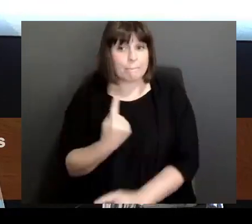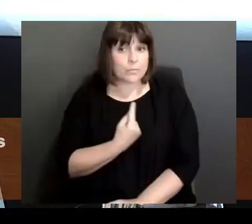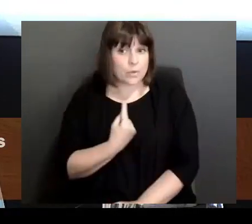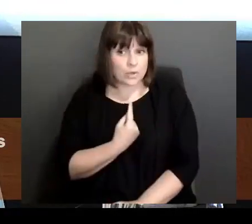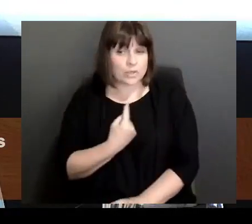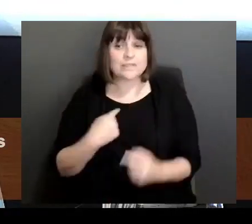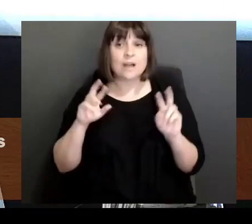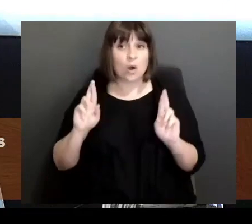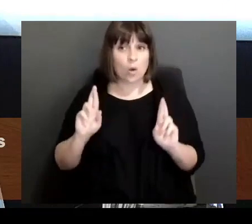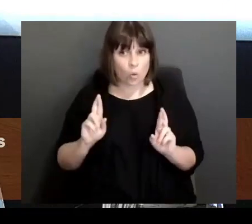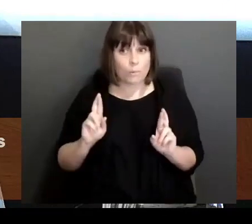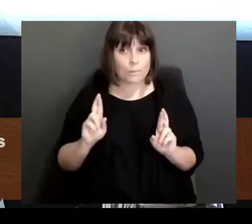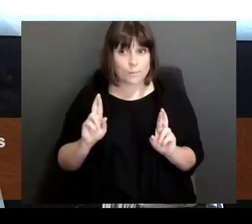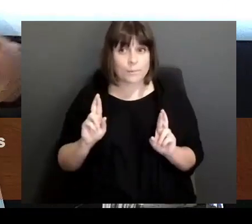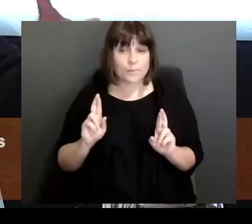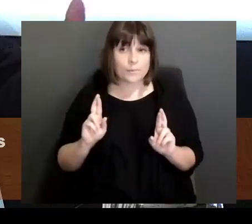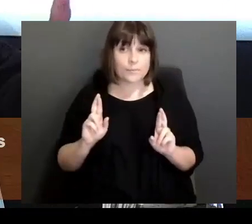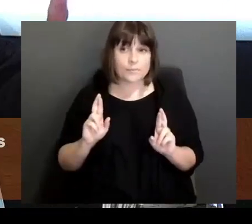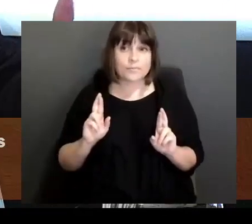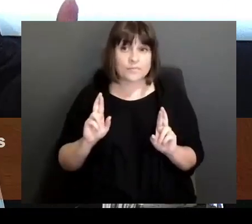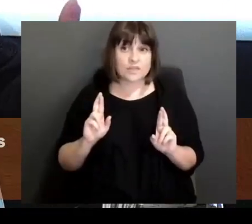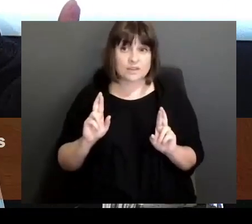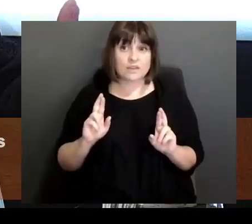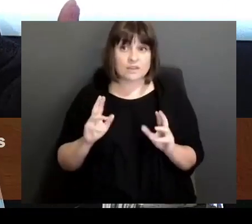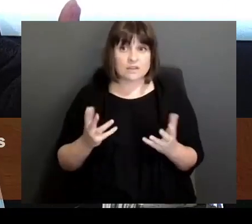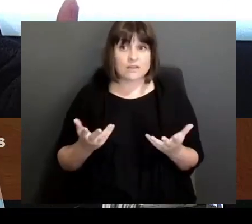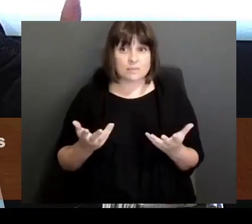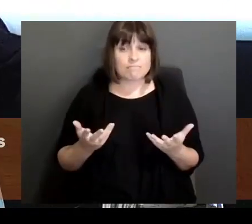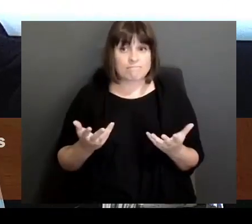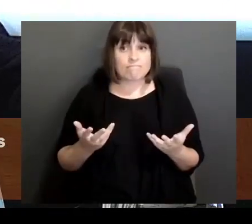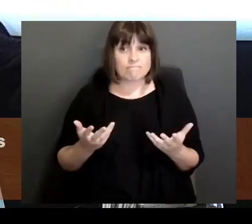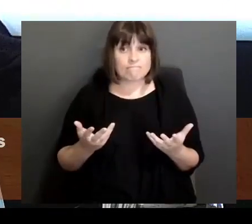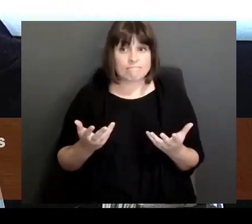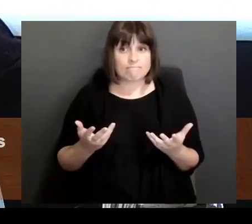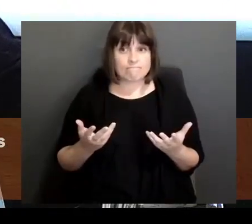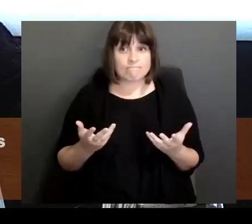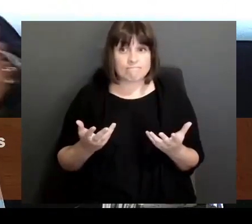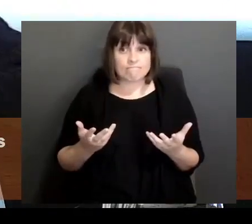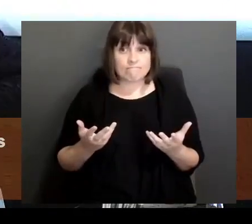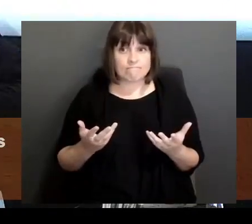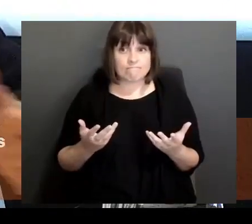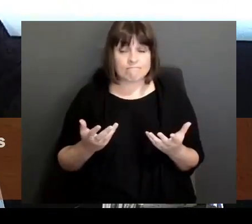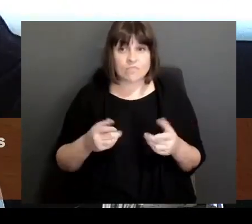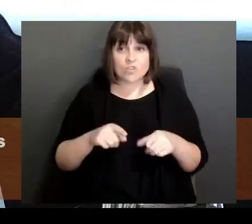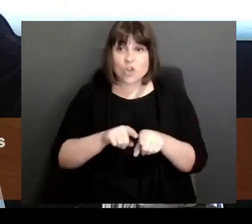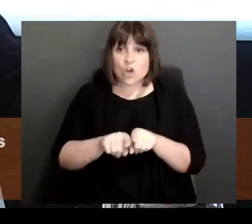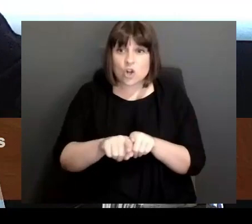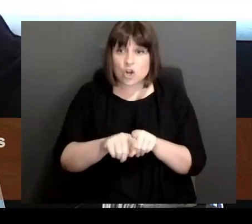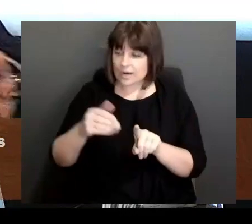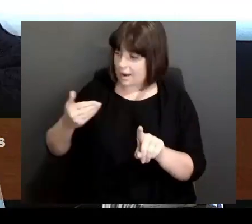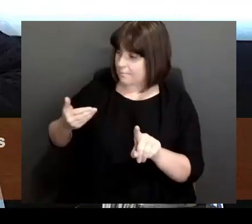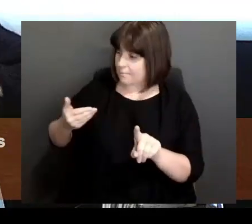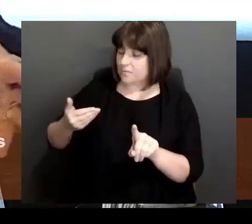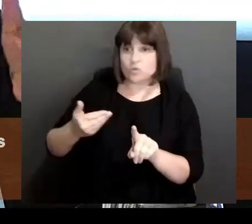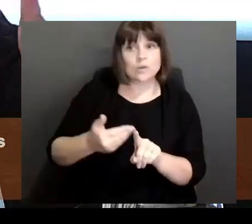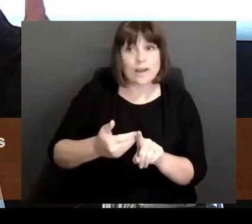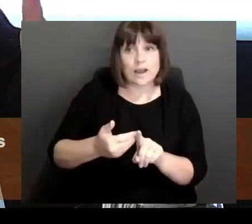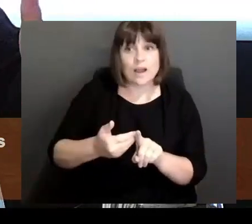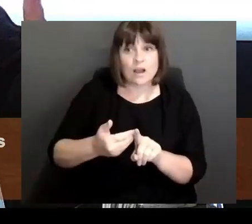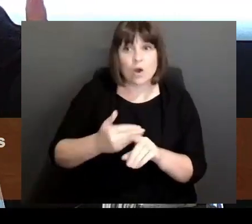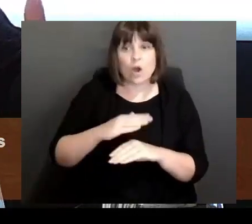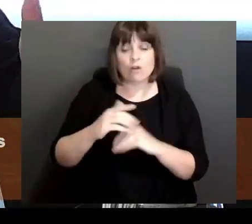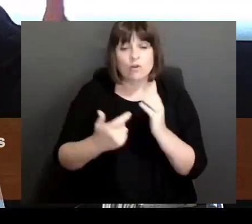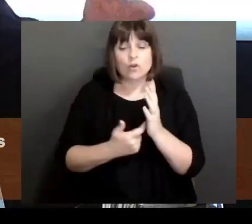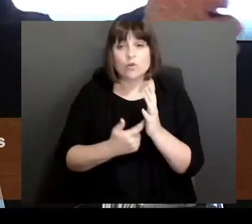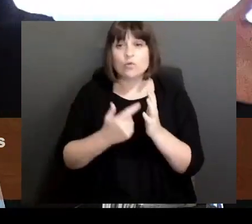to take the learnings and the journey that we've had thus far with renewable energy in terms